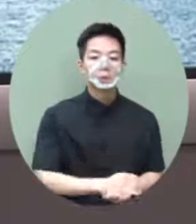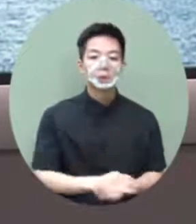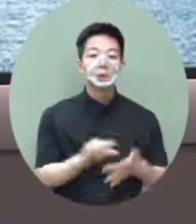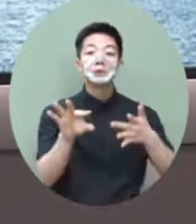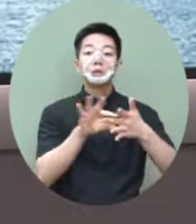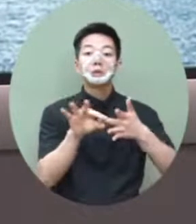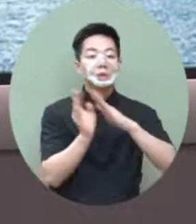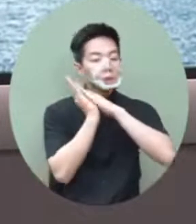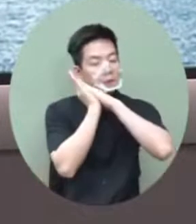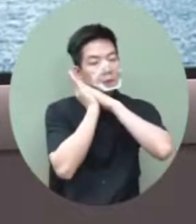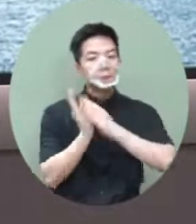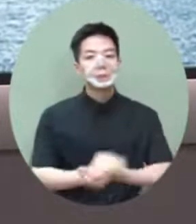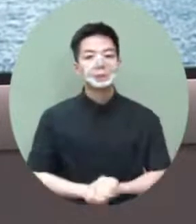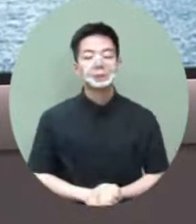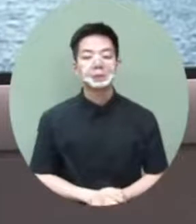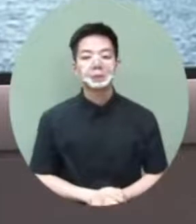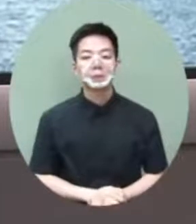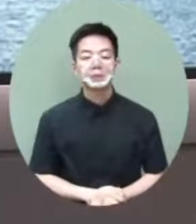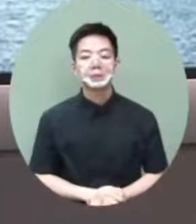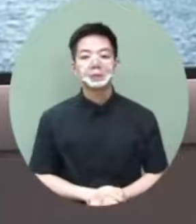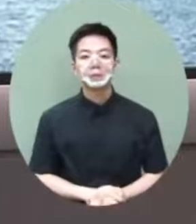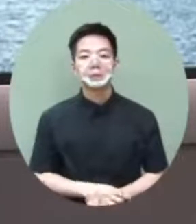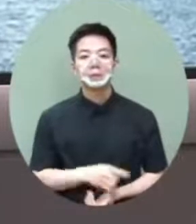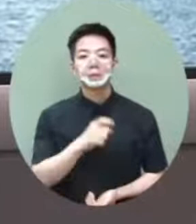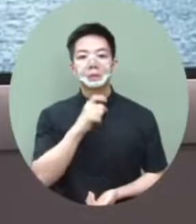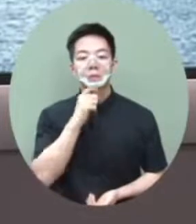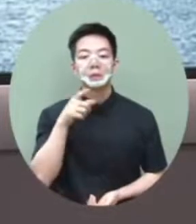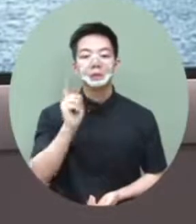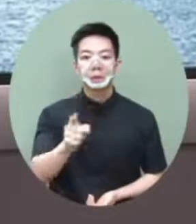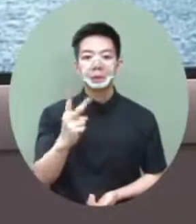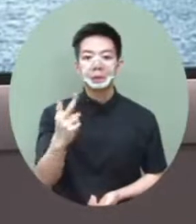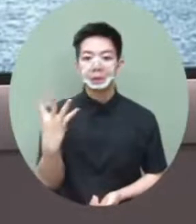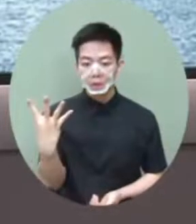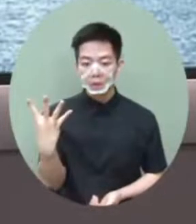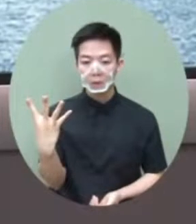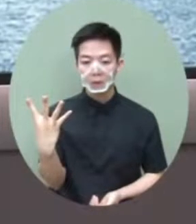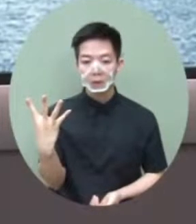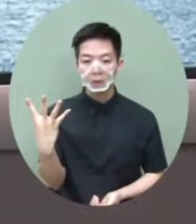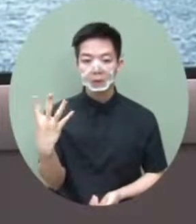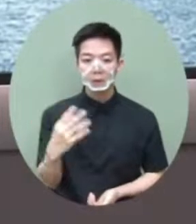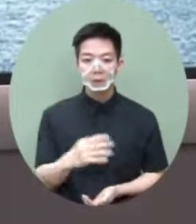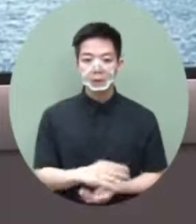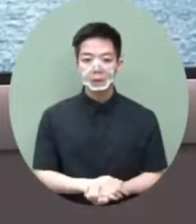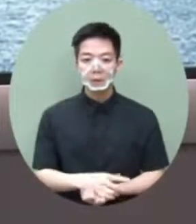126 patients were care home residents.